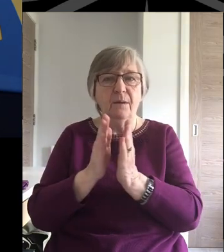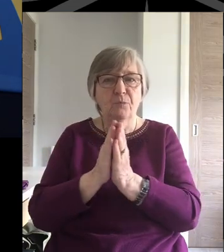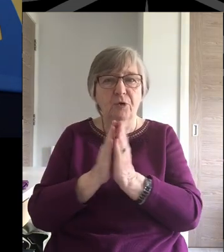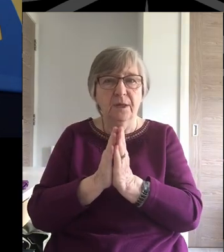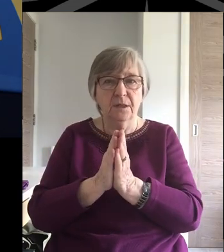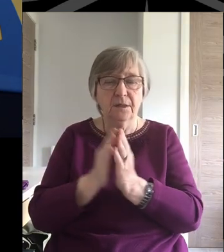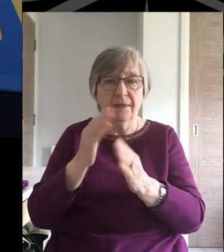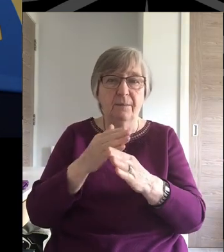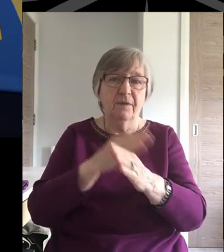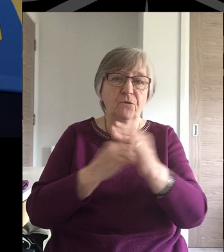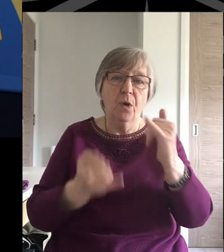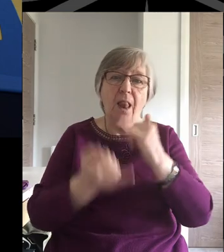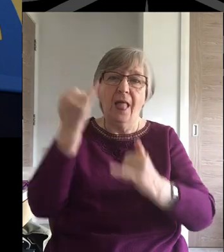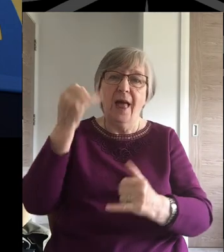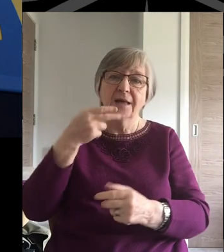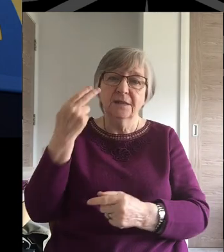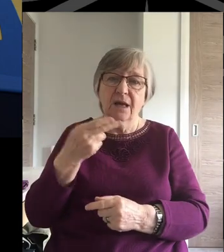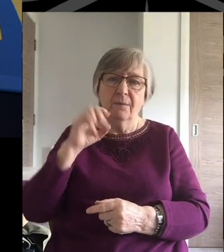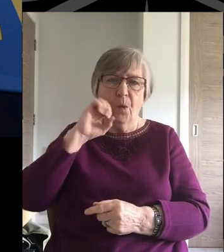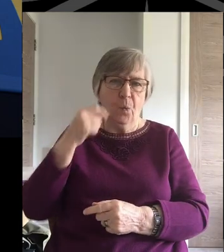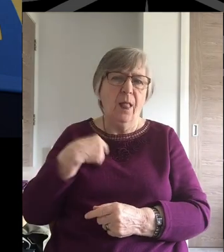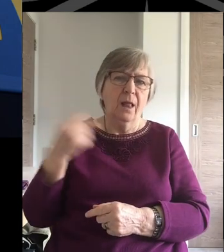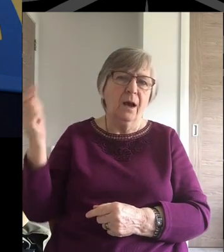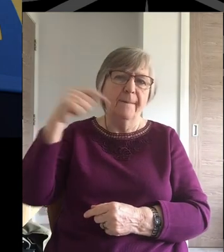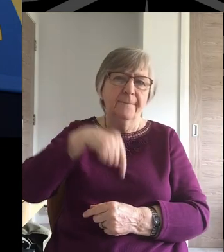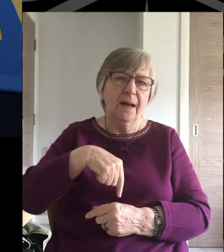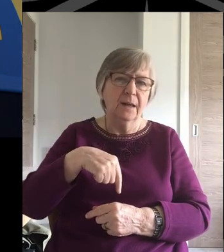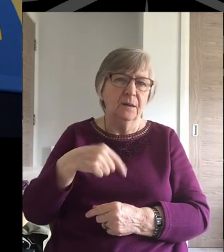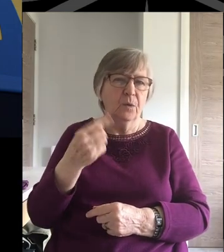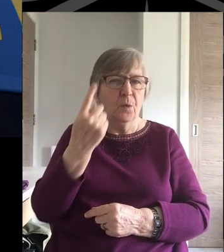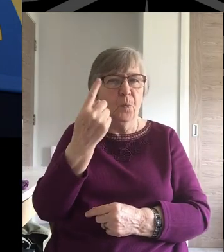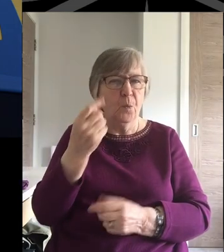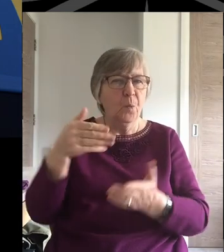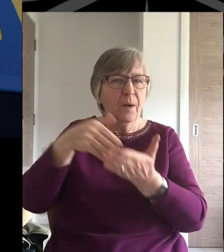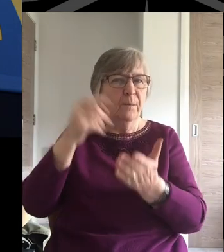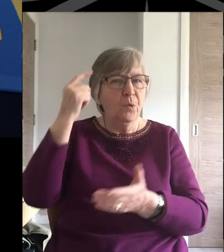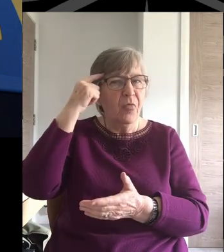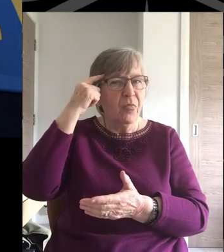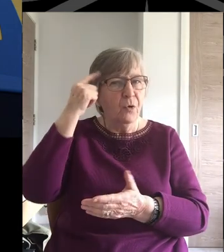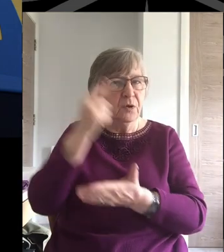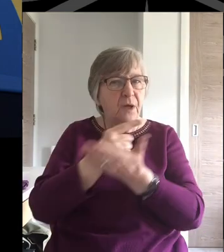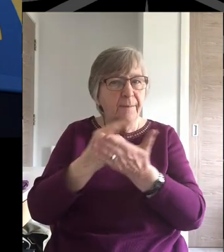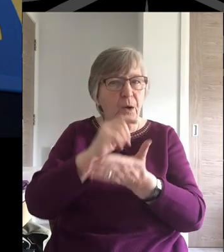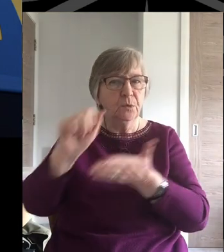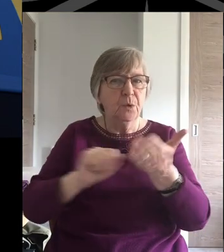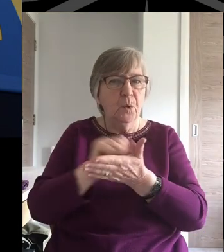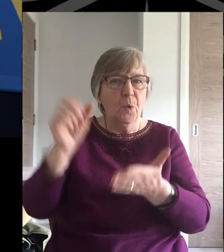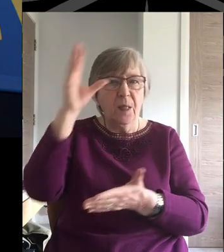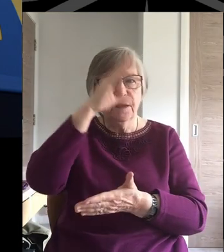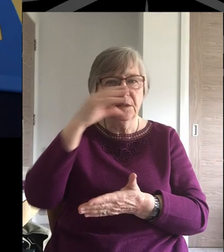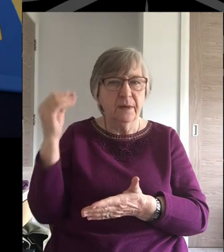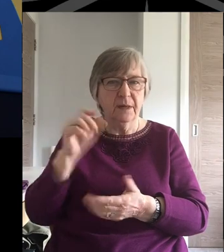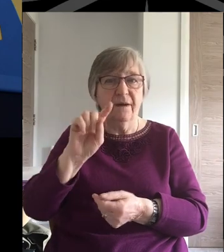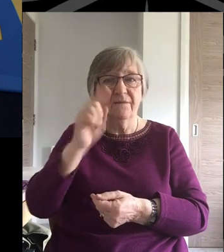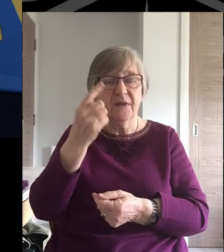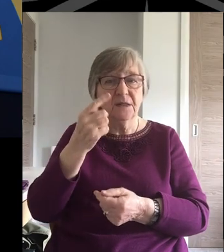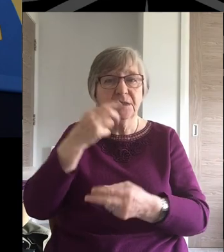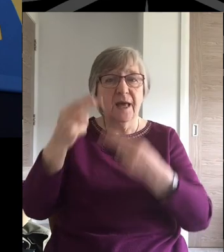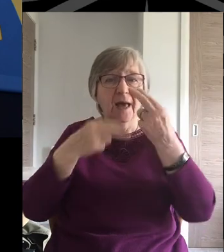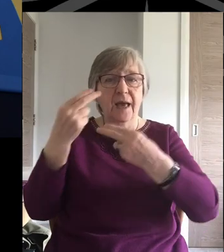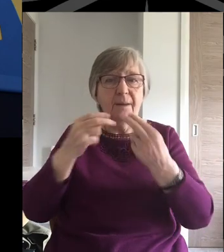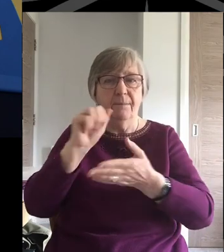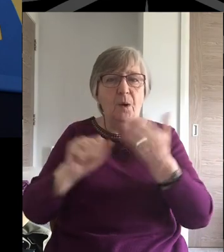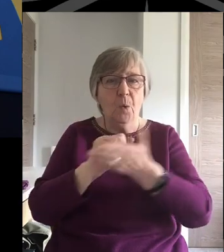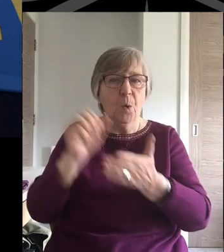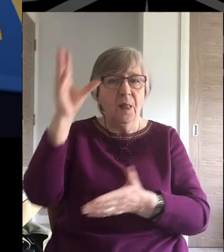Then before our closing hymn, I want to come back with just one other thought about the Spirit. But firstly, the hymn,